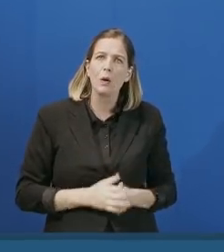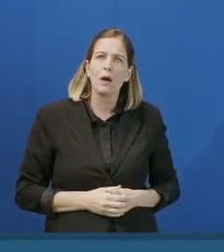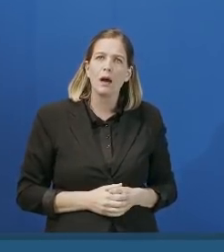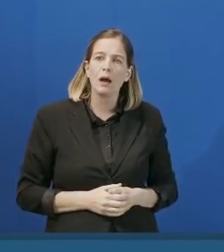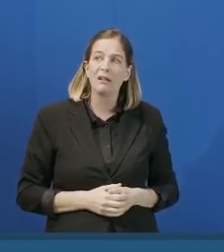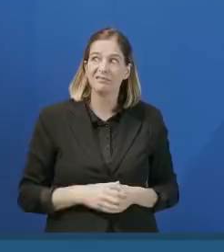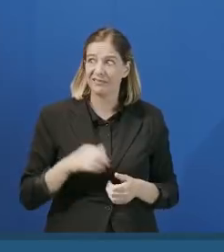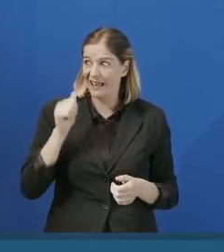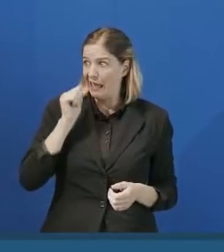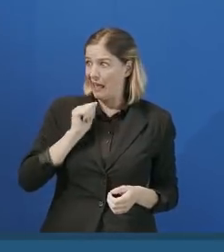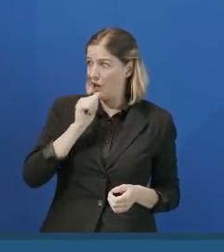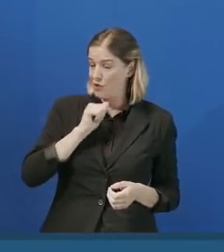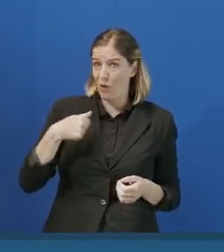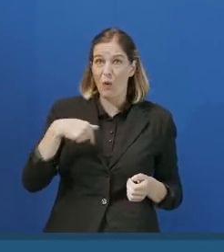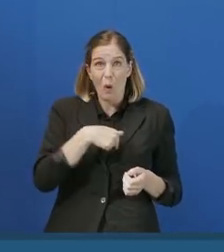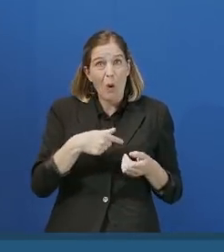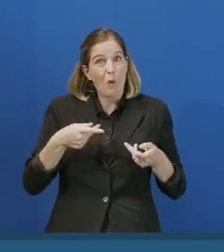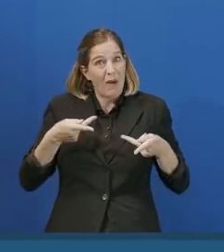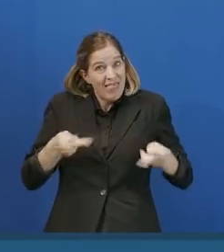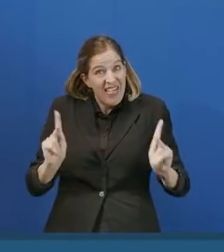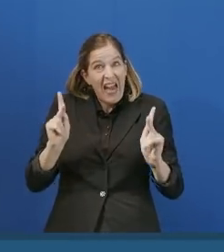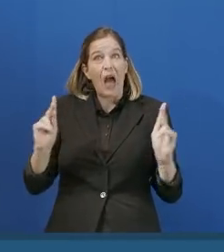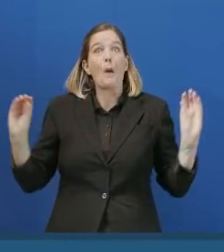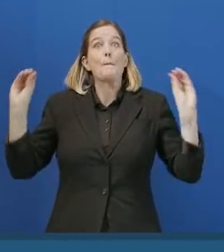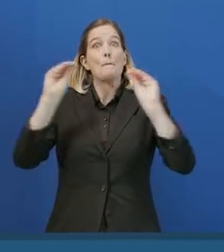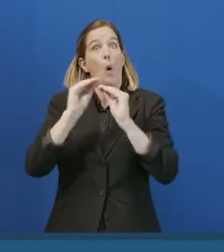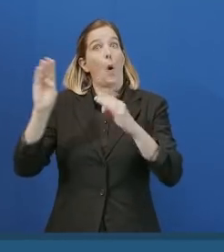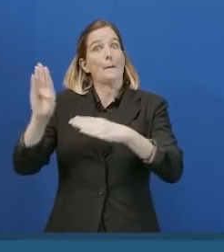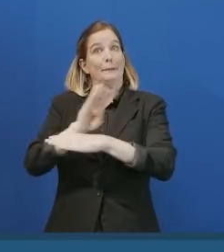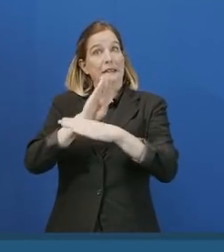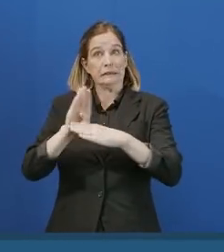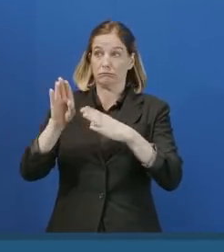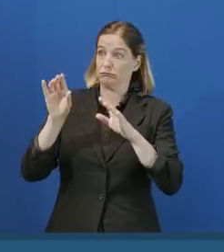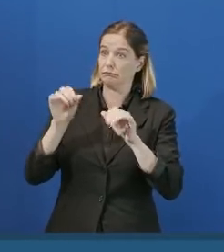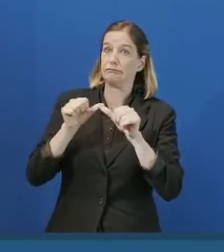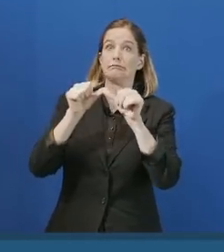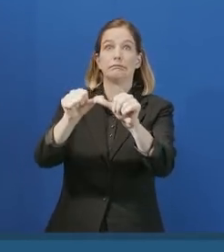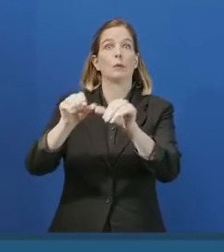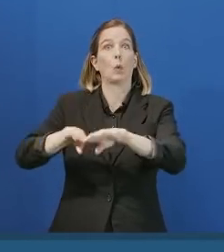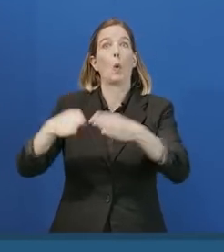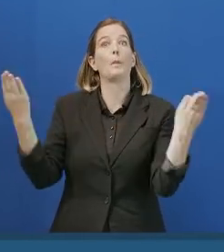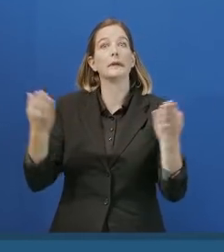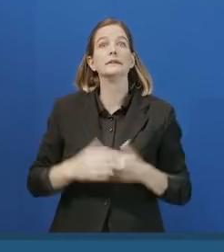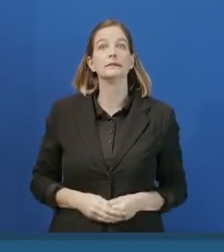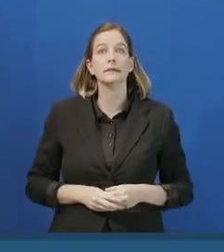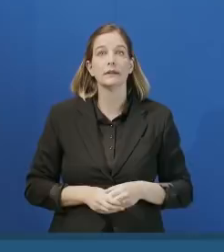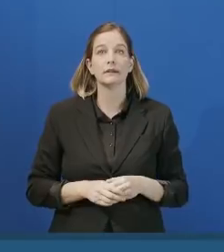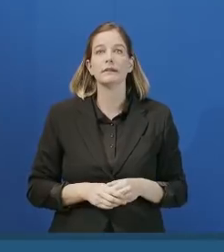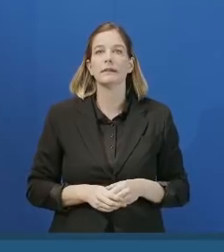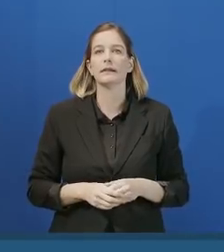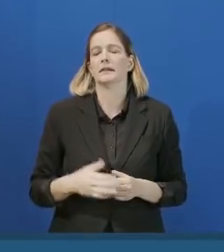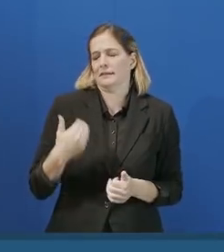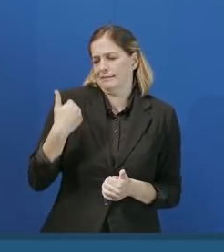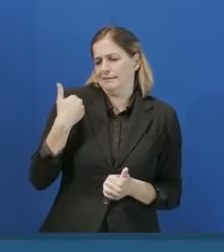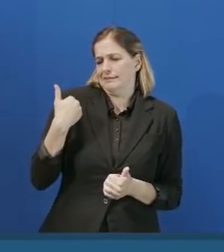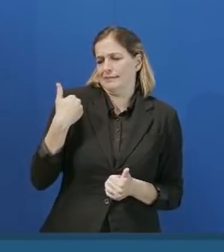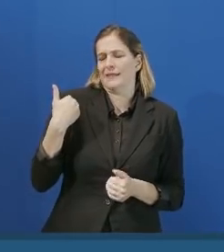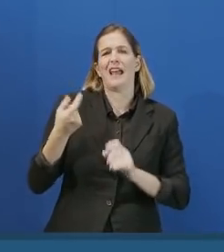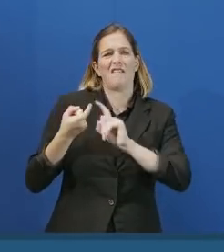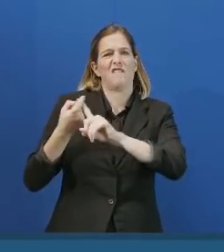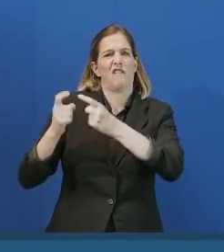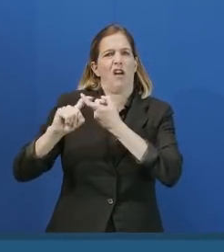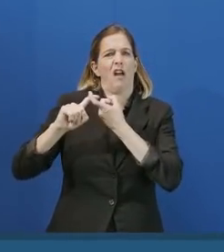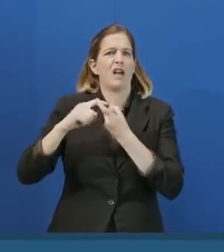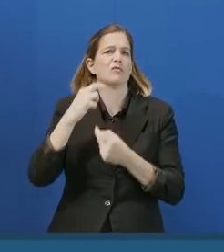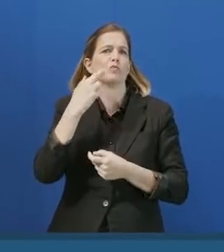operating. Just this week, I had a call from another friend in the restaurant industry who said,